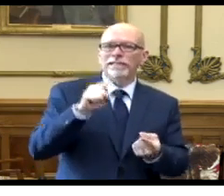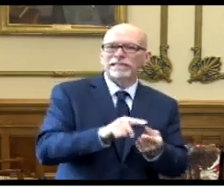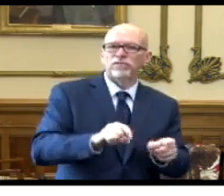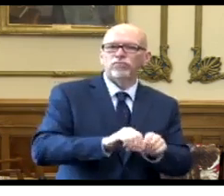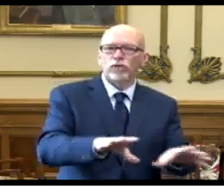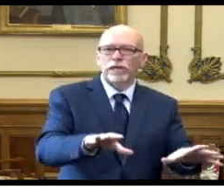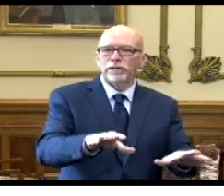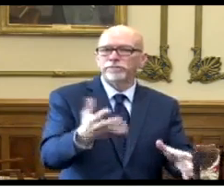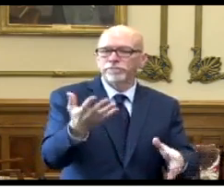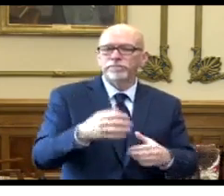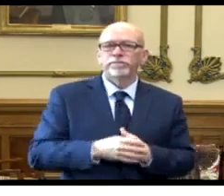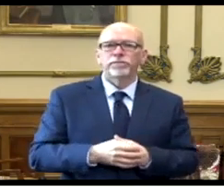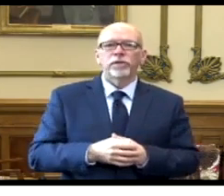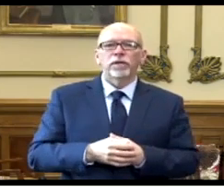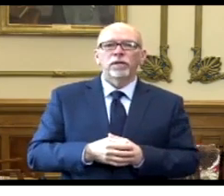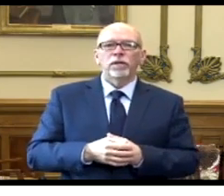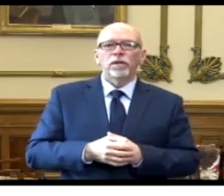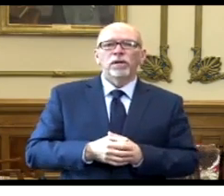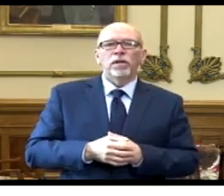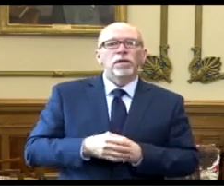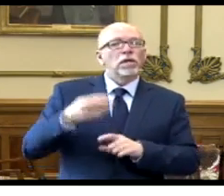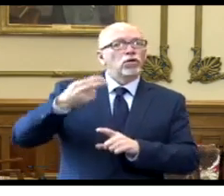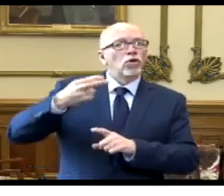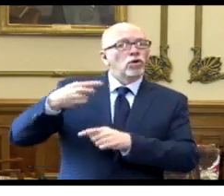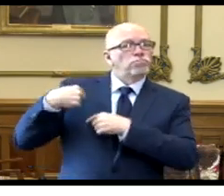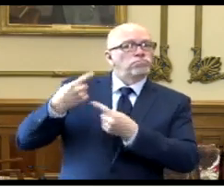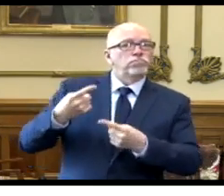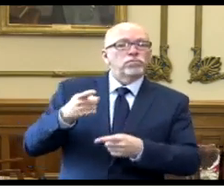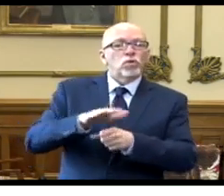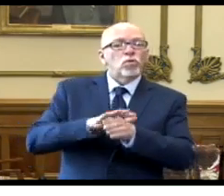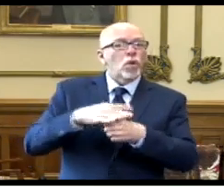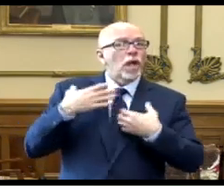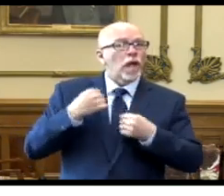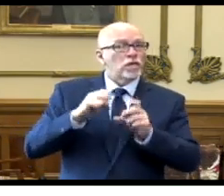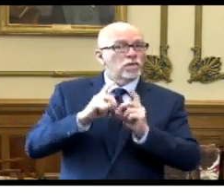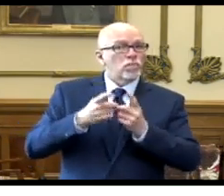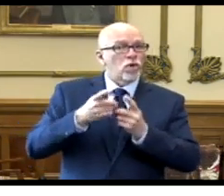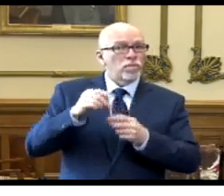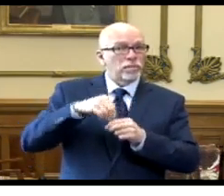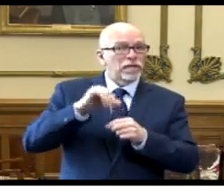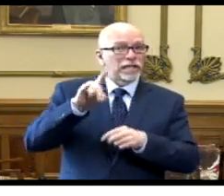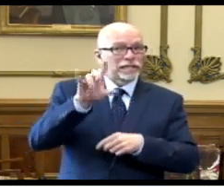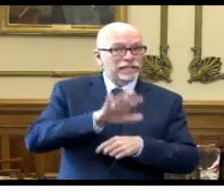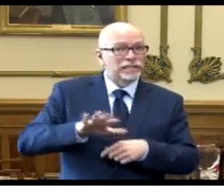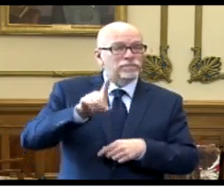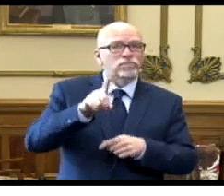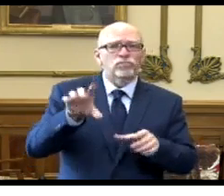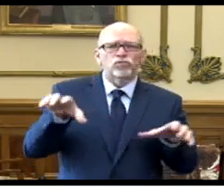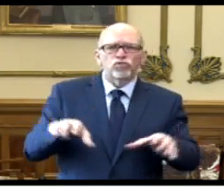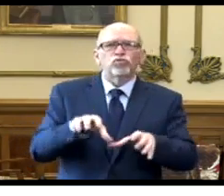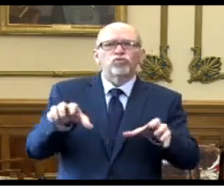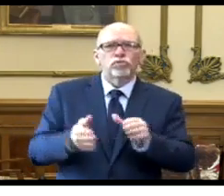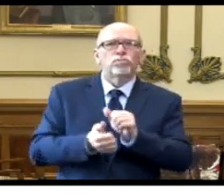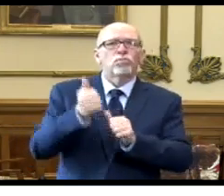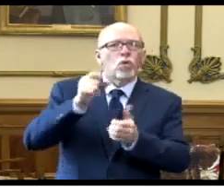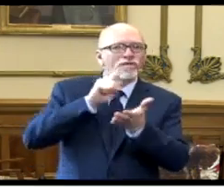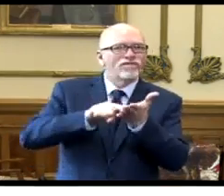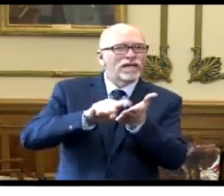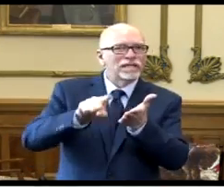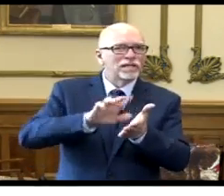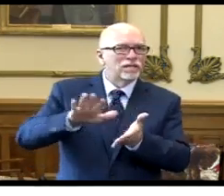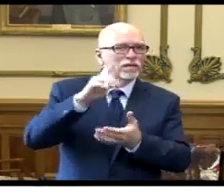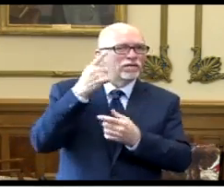of COVID-19. Historically, our local health departments across the state have done the majority of the case investigations